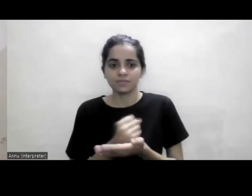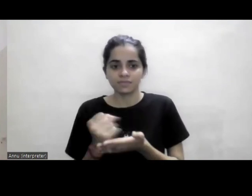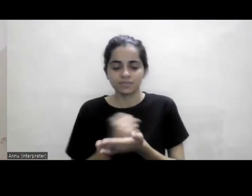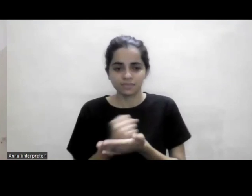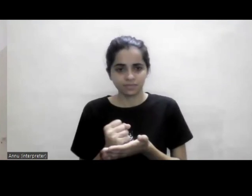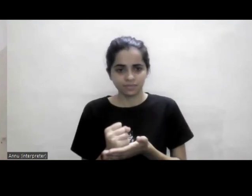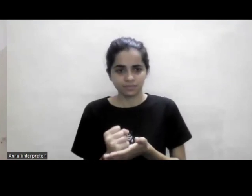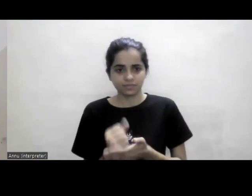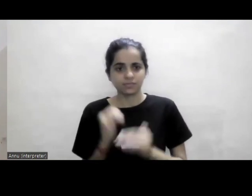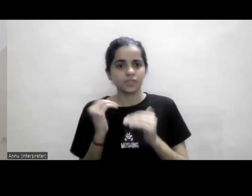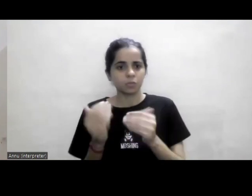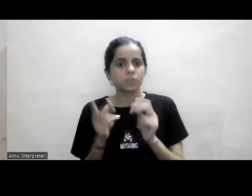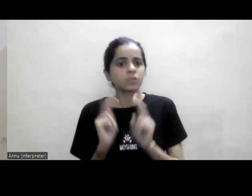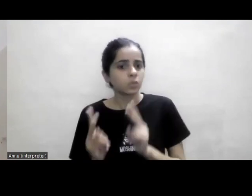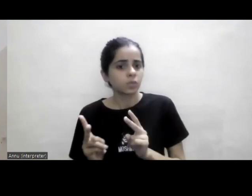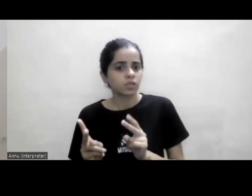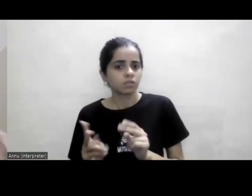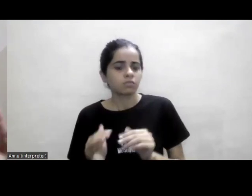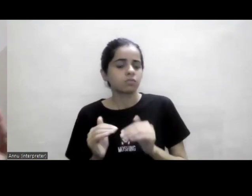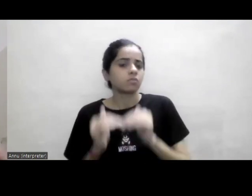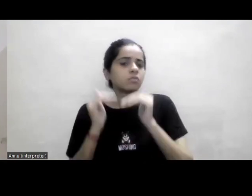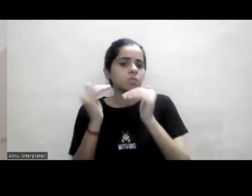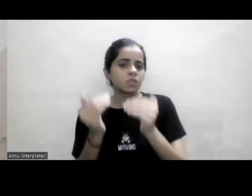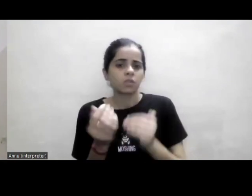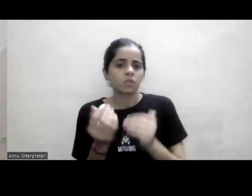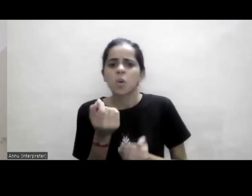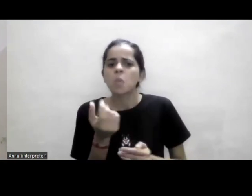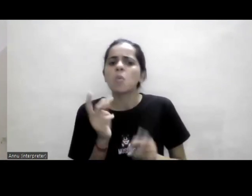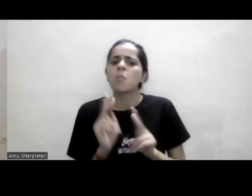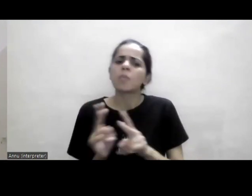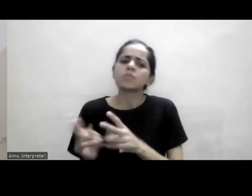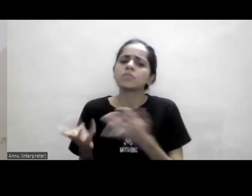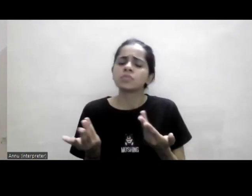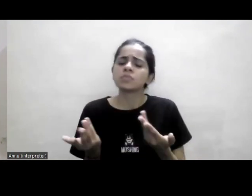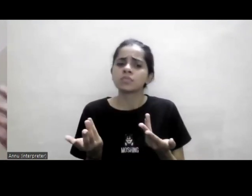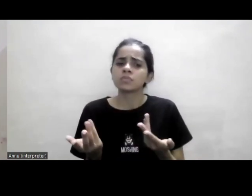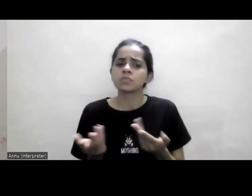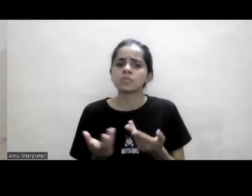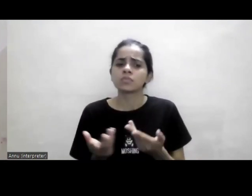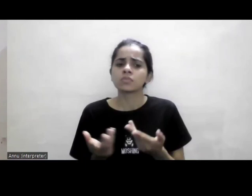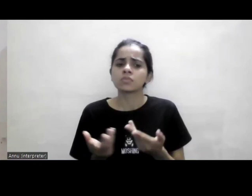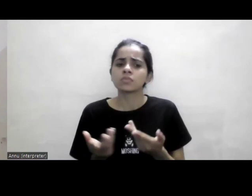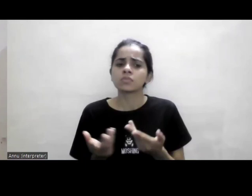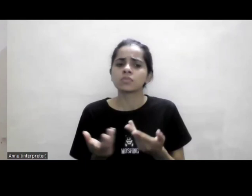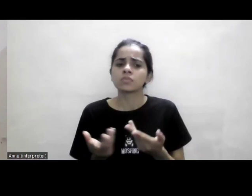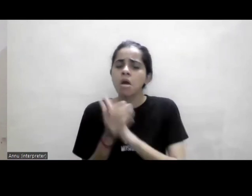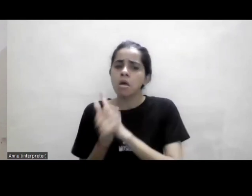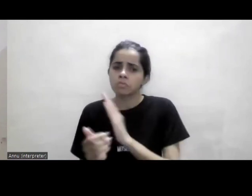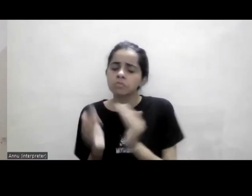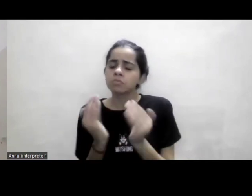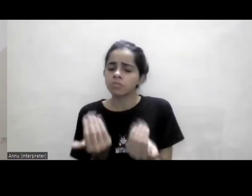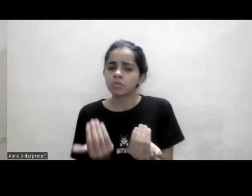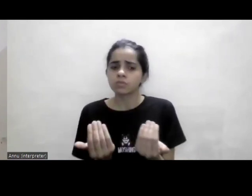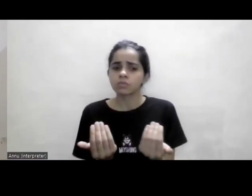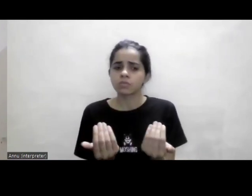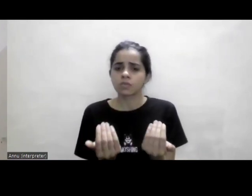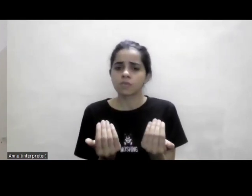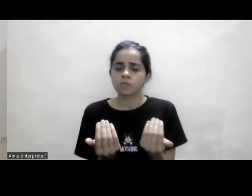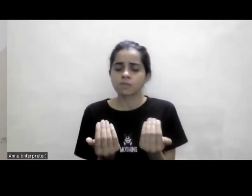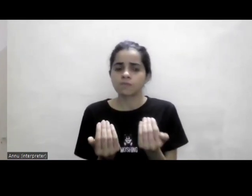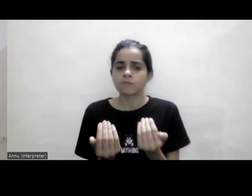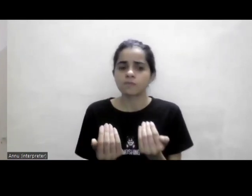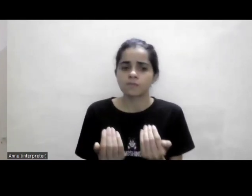One can be not extraordinary, one can be just ordinary, right? So it perhaps, puts so much, Perhaps